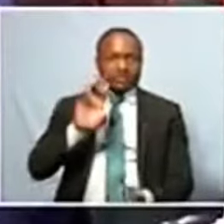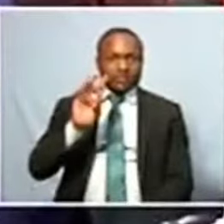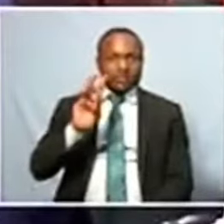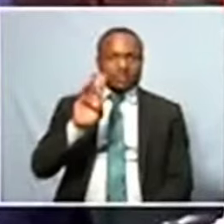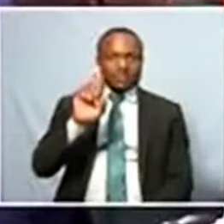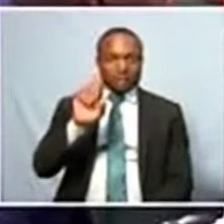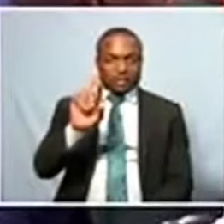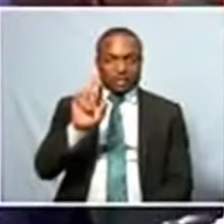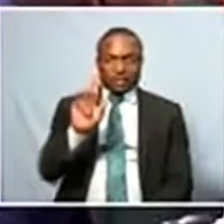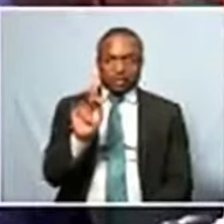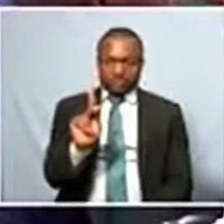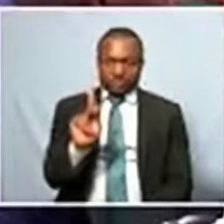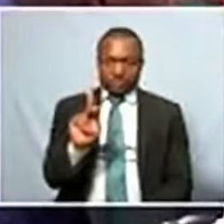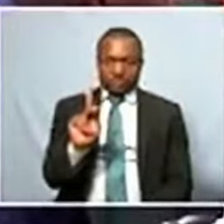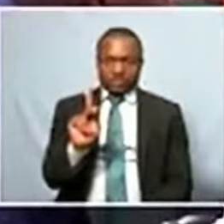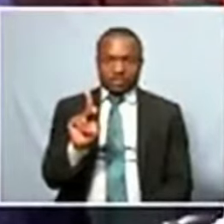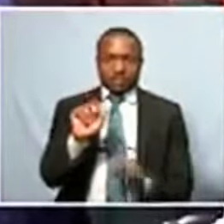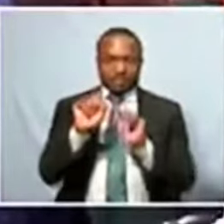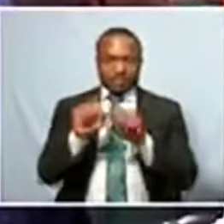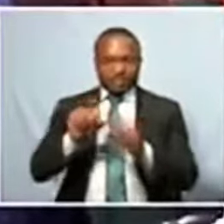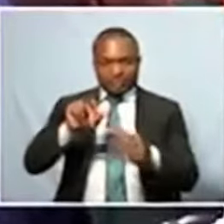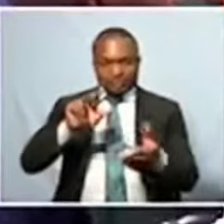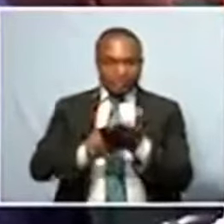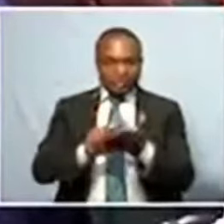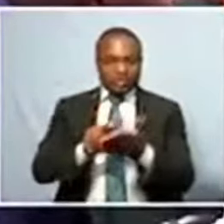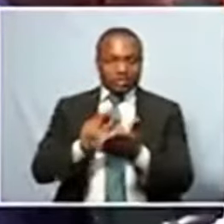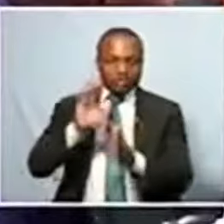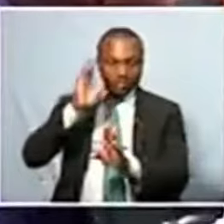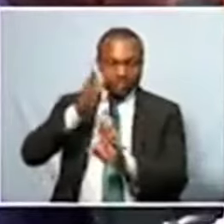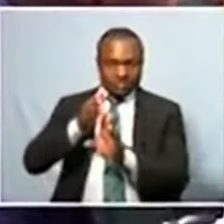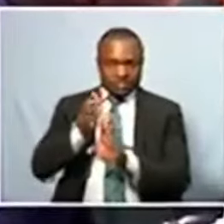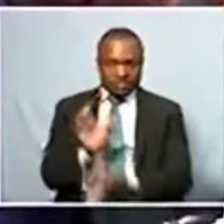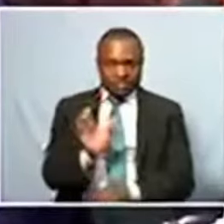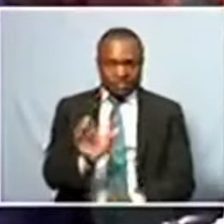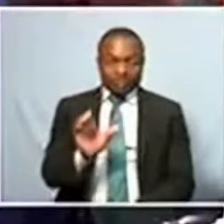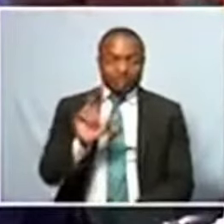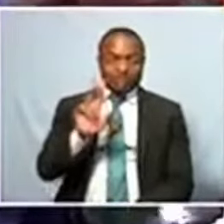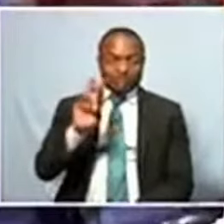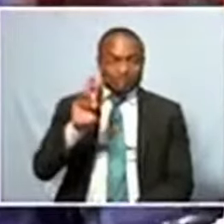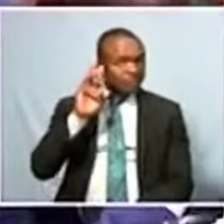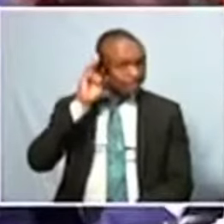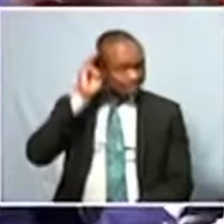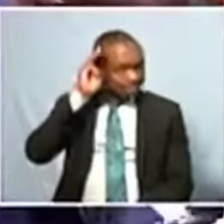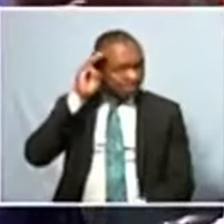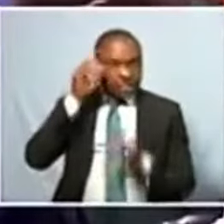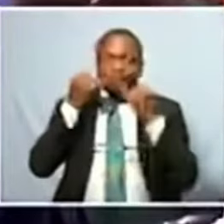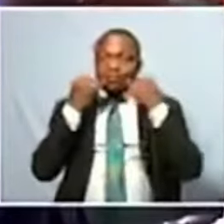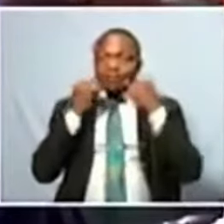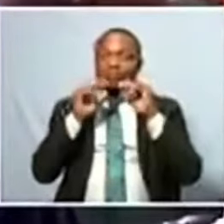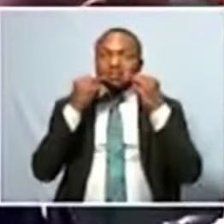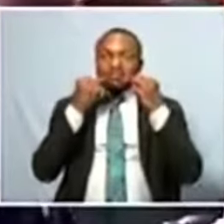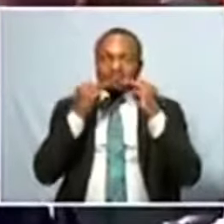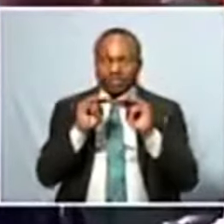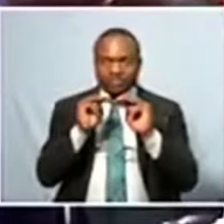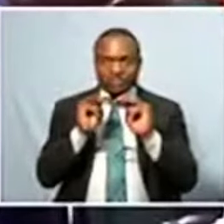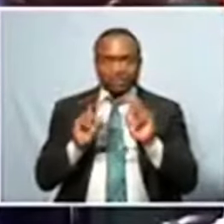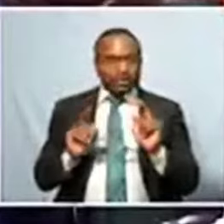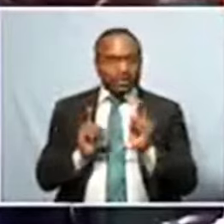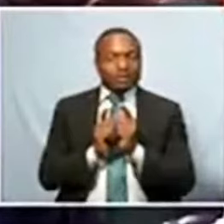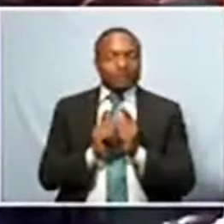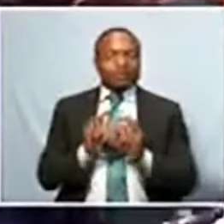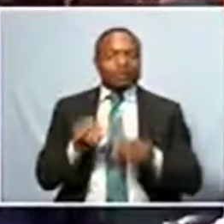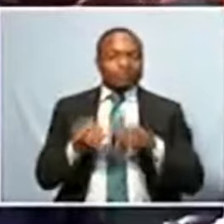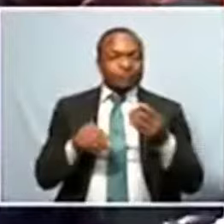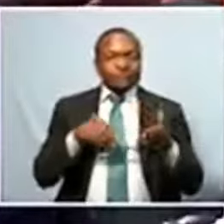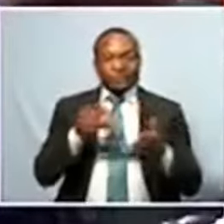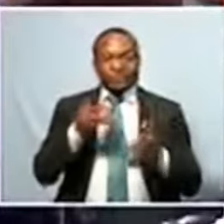233,876,061 kwacha be approved in respect of Head 26, Ministry of Information and Media, to meet the